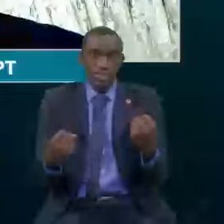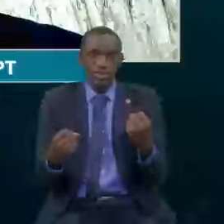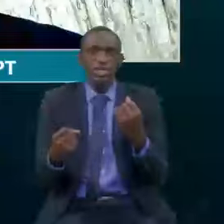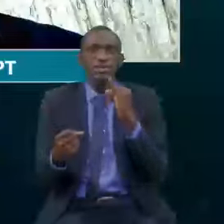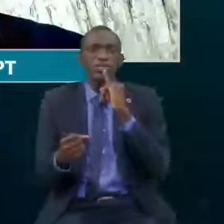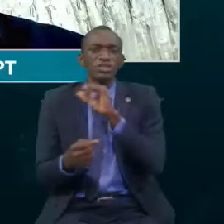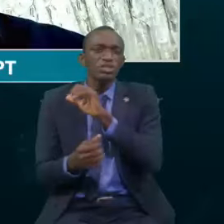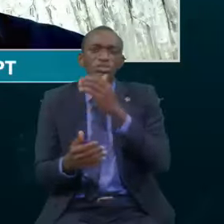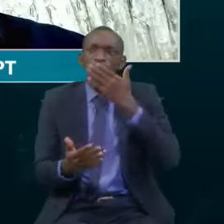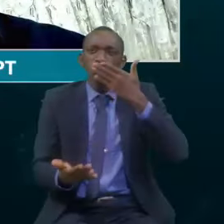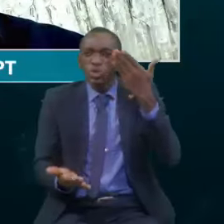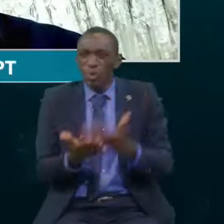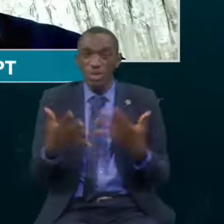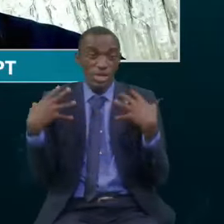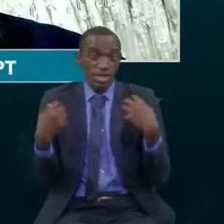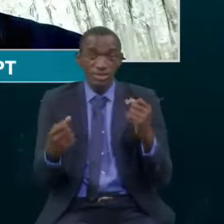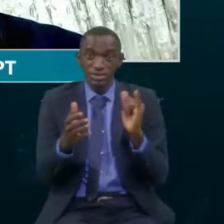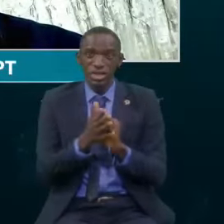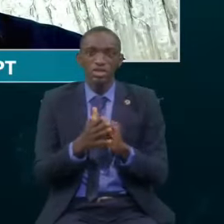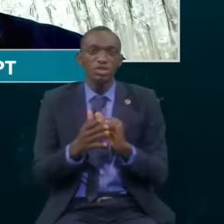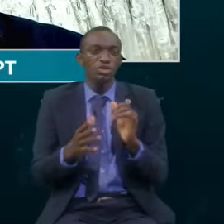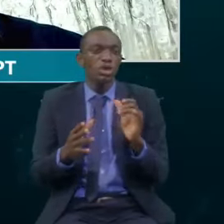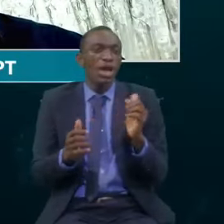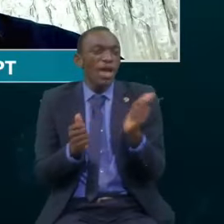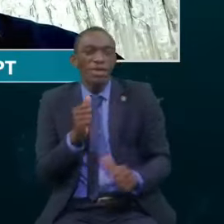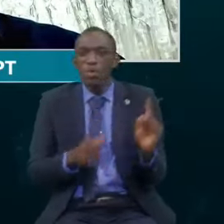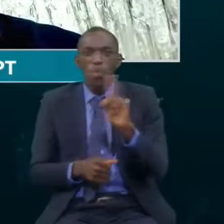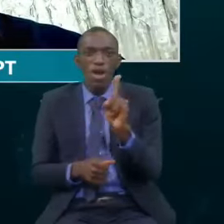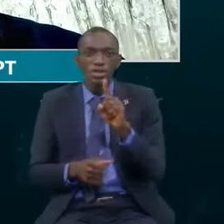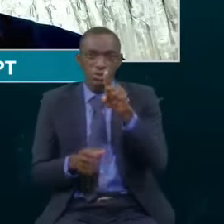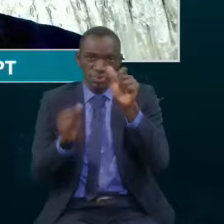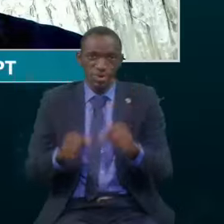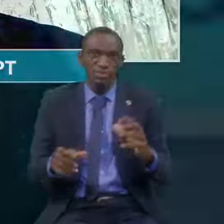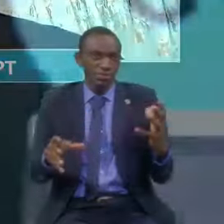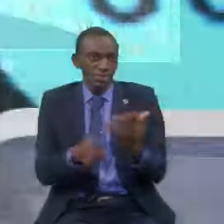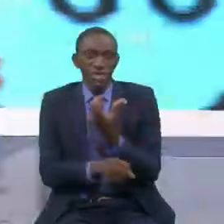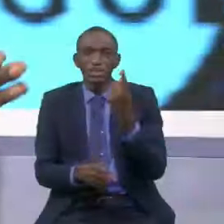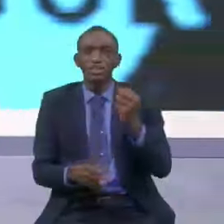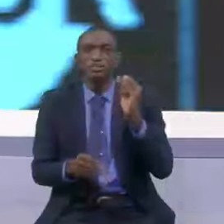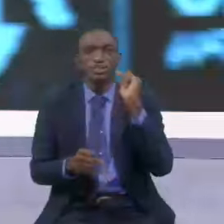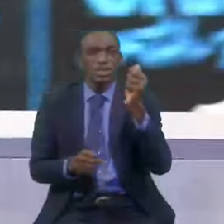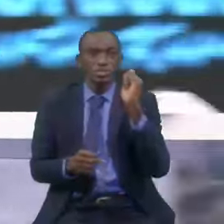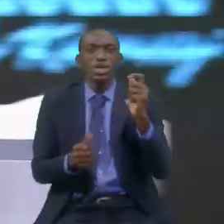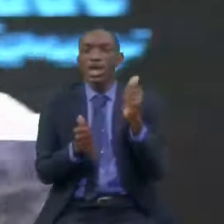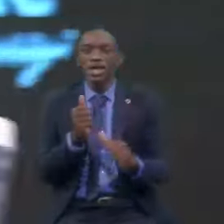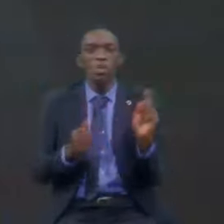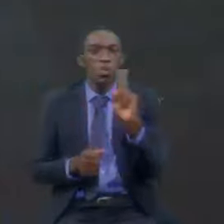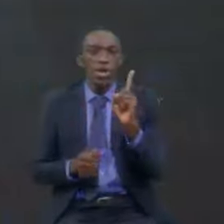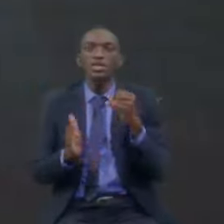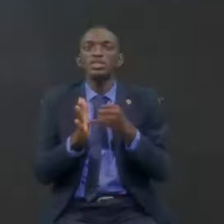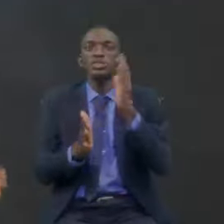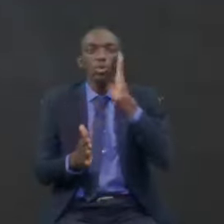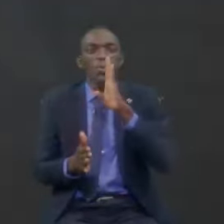that anywhere you can take that testimony, anywhere, it will be confirmed by even